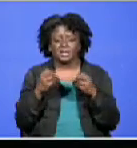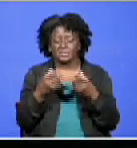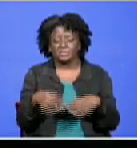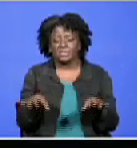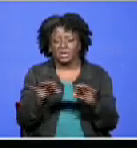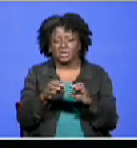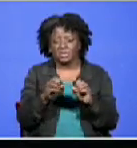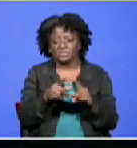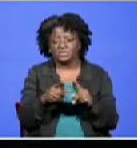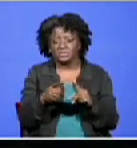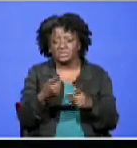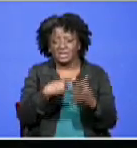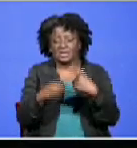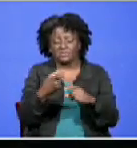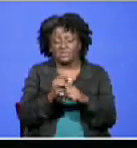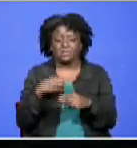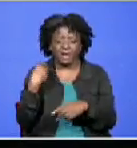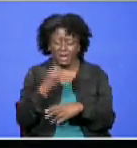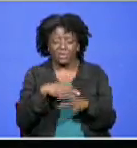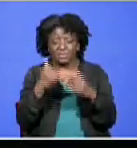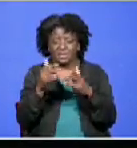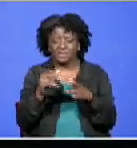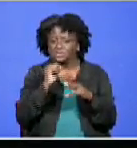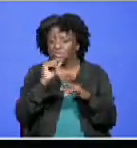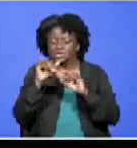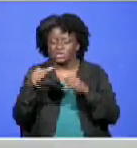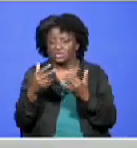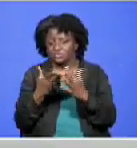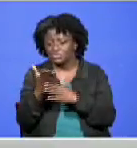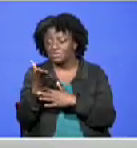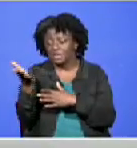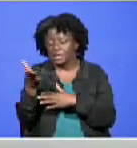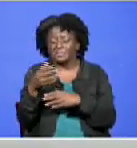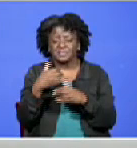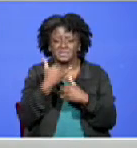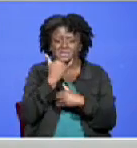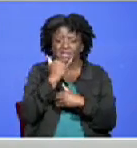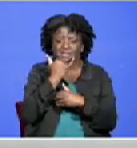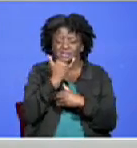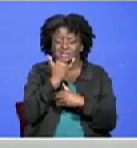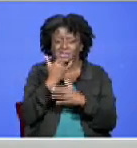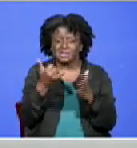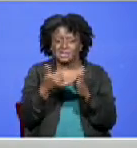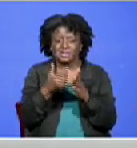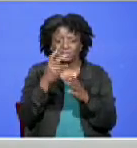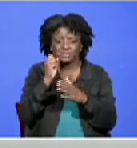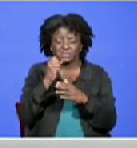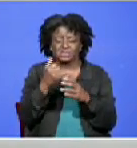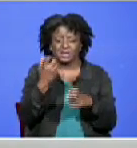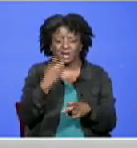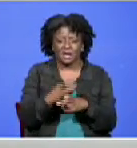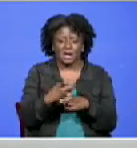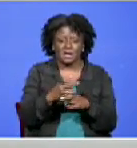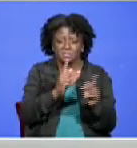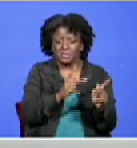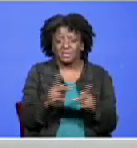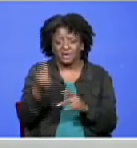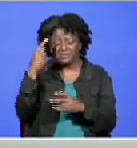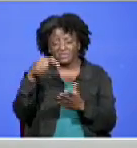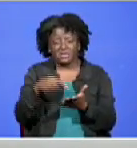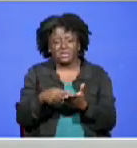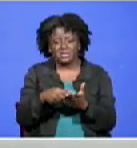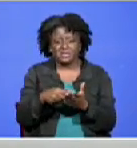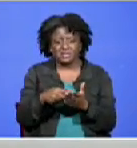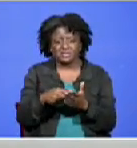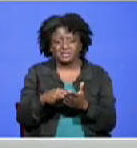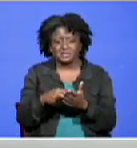shows that we really have grown as a team, and we can really go far in this group. It was hard preparing for this trip. You know, the power's out quite a